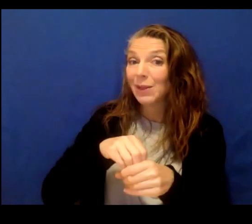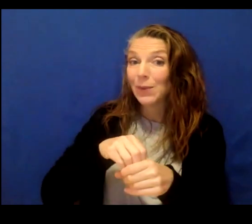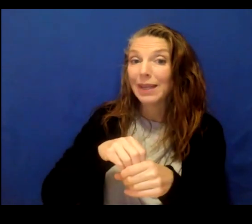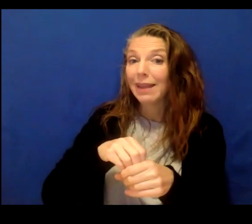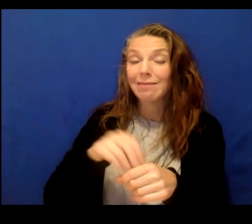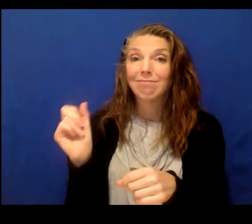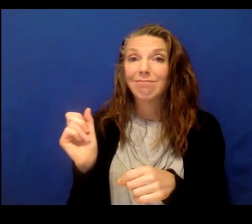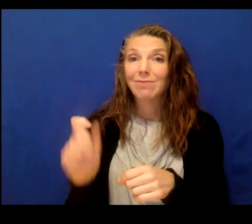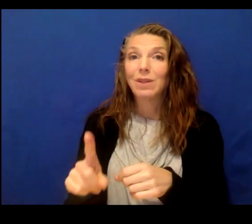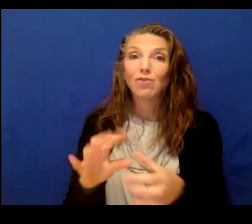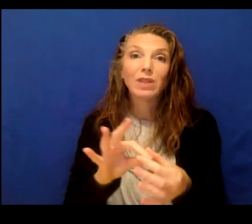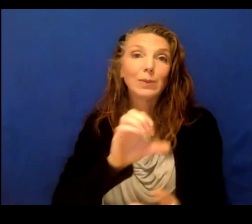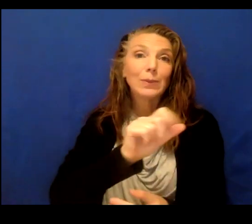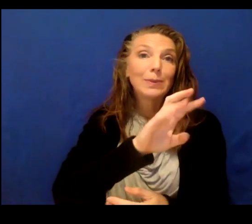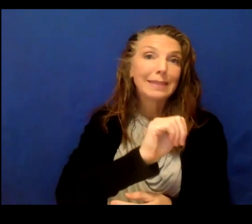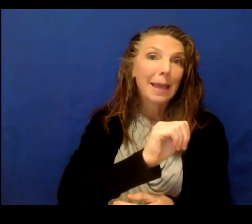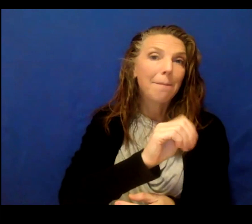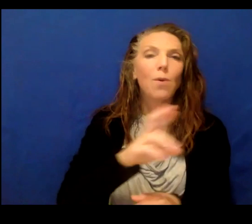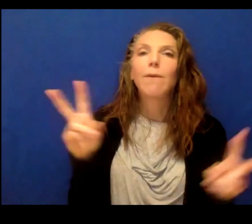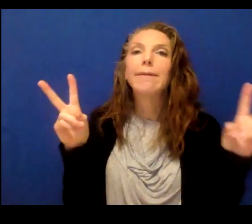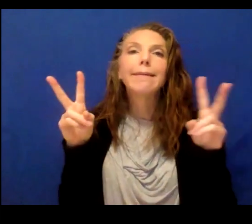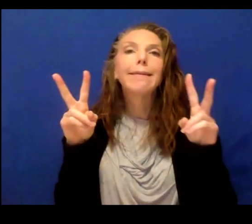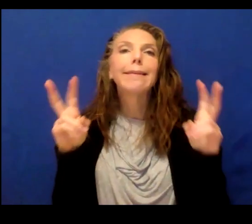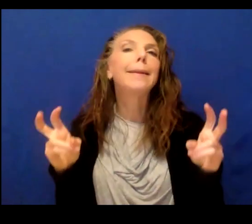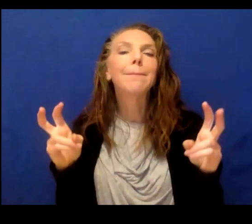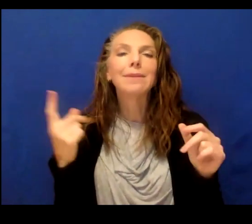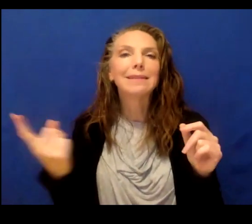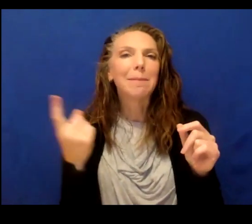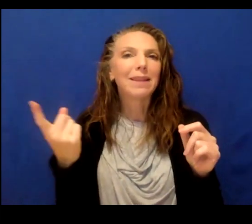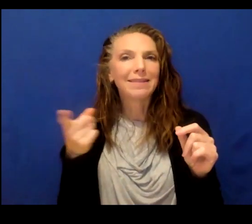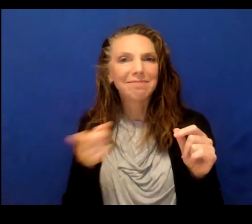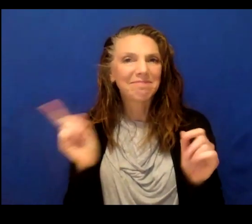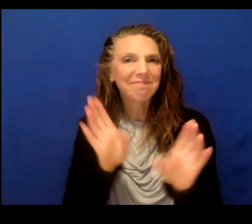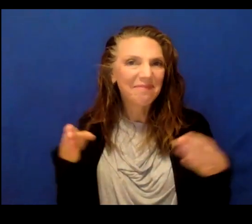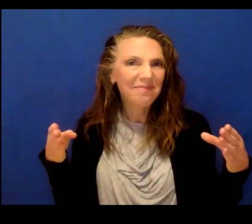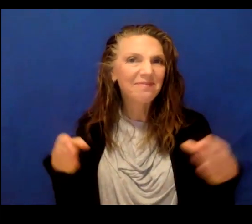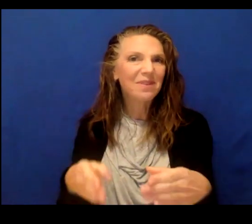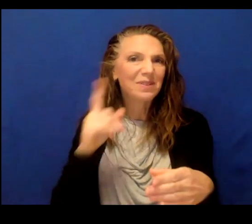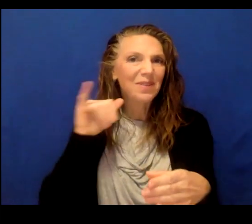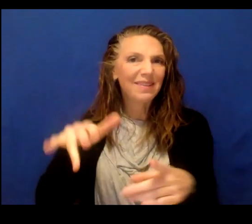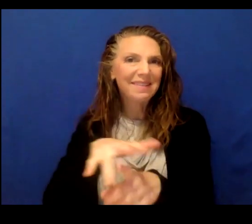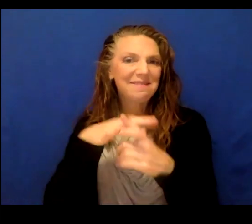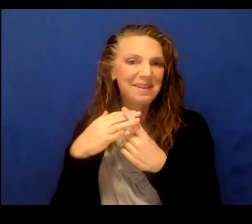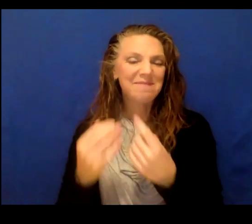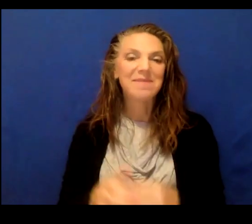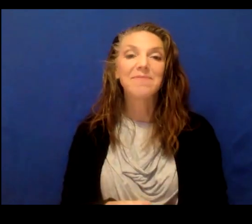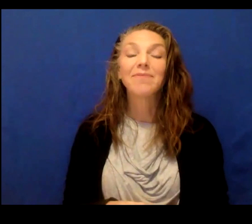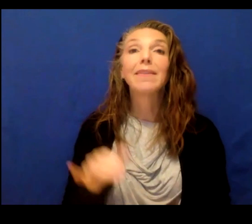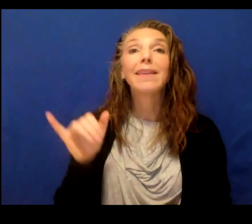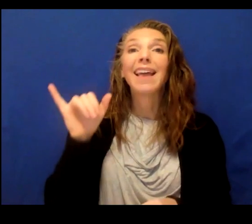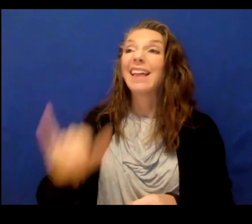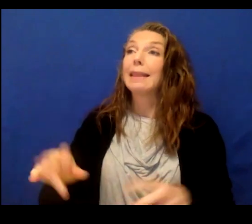to STEM or to some theme that they're focused on within the environment at that moment in time that relates